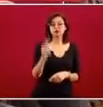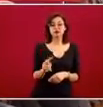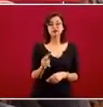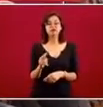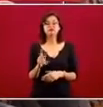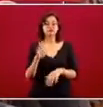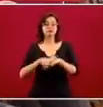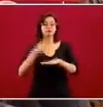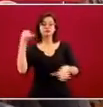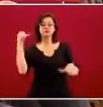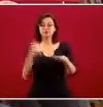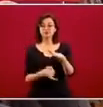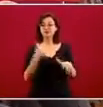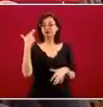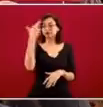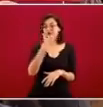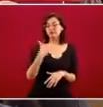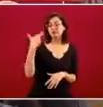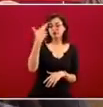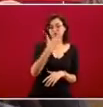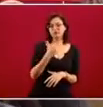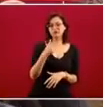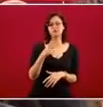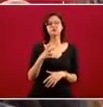So all of these charts you can